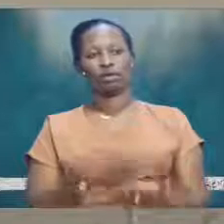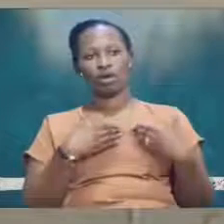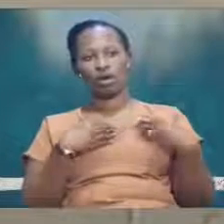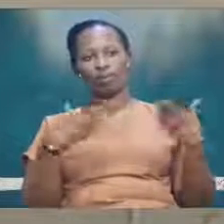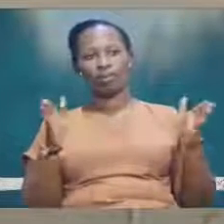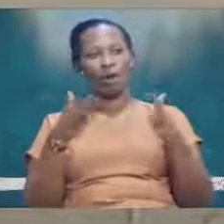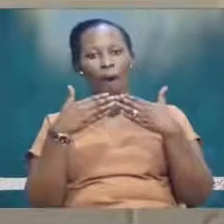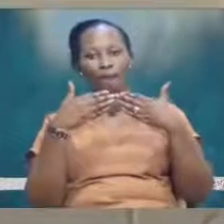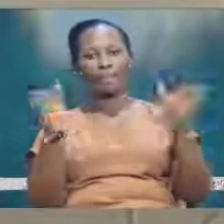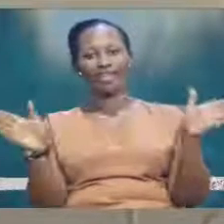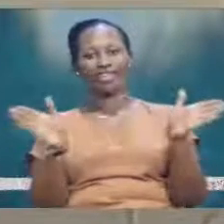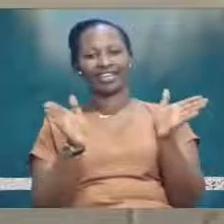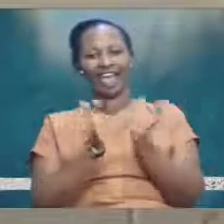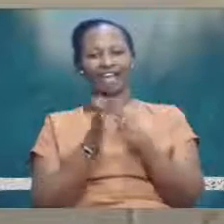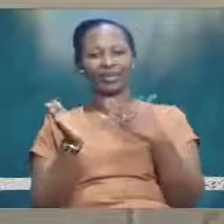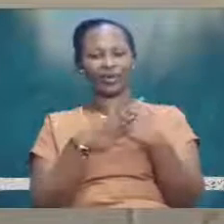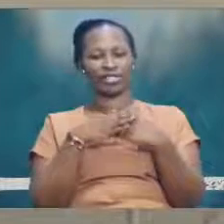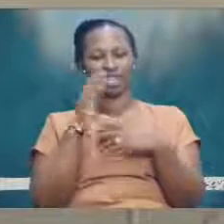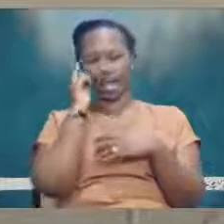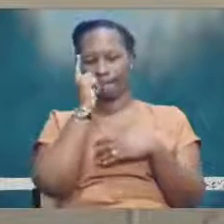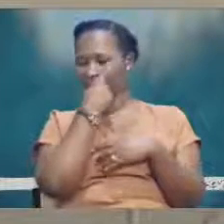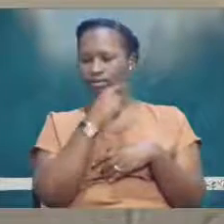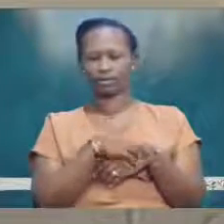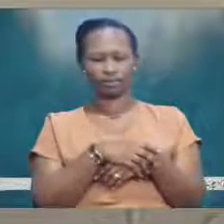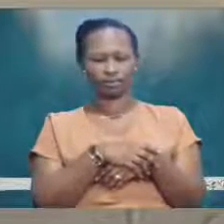opening and closing of the eye,